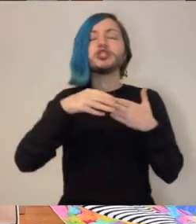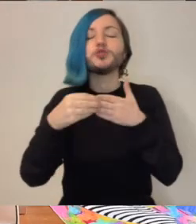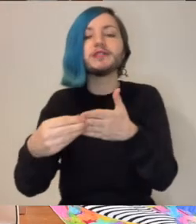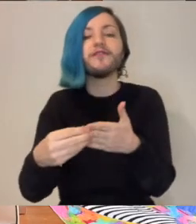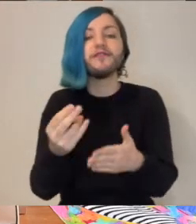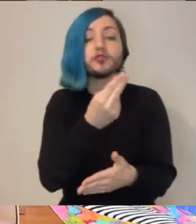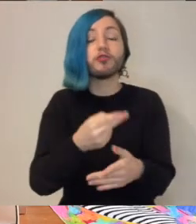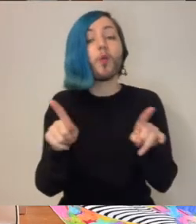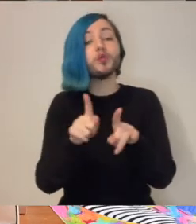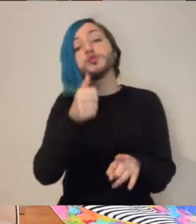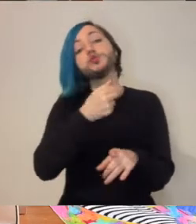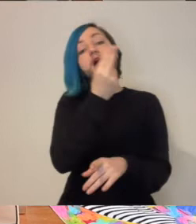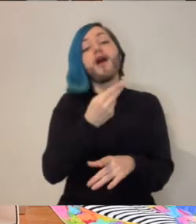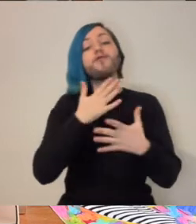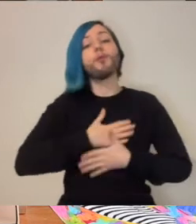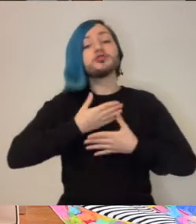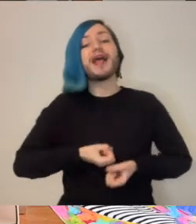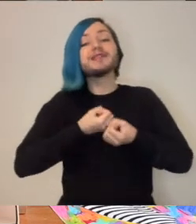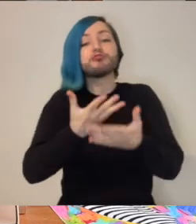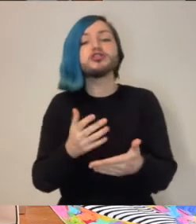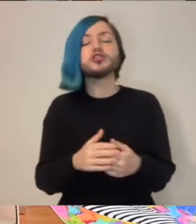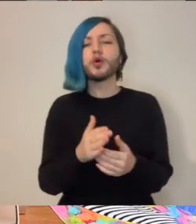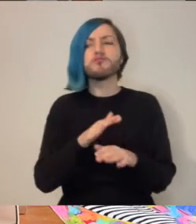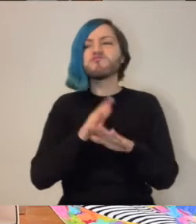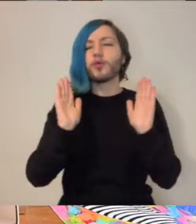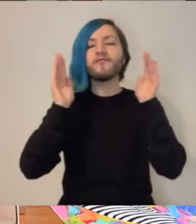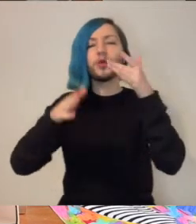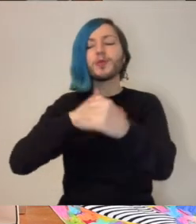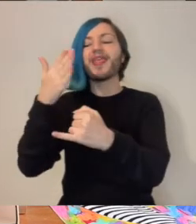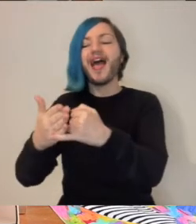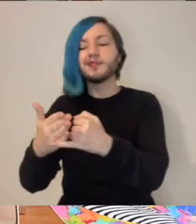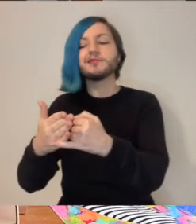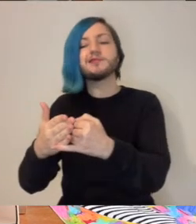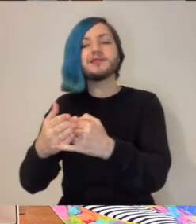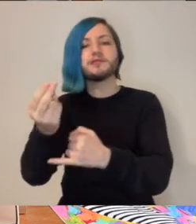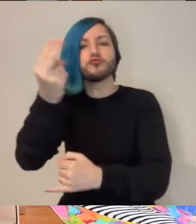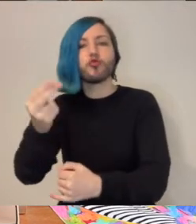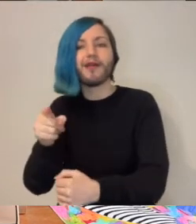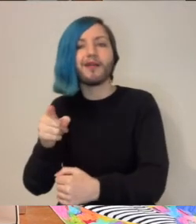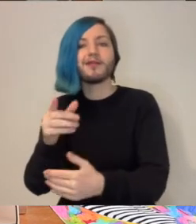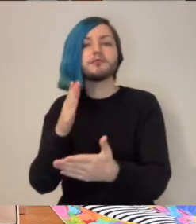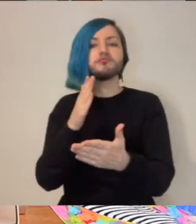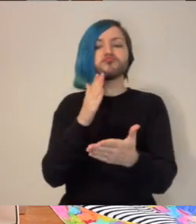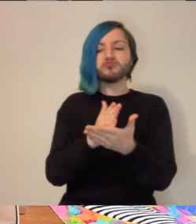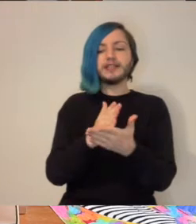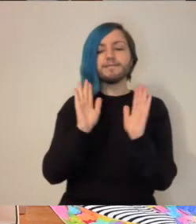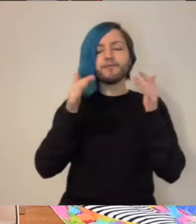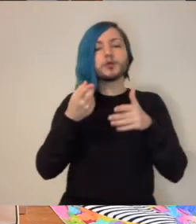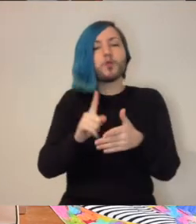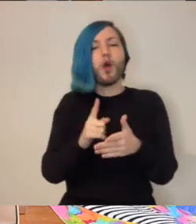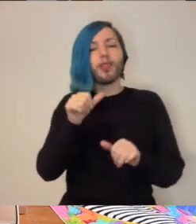intuitively and using art for emotional expression, focusing less on what the end product looks like and